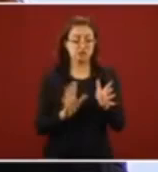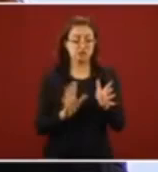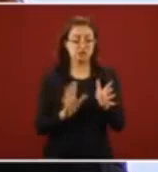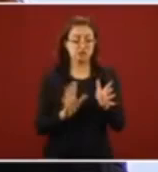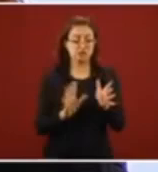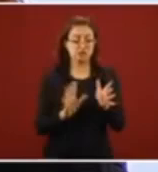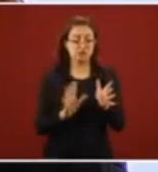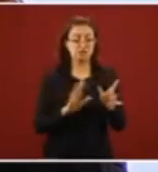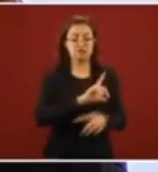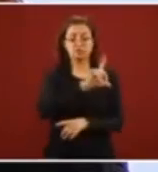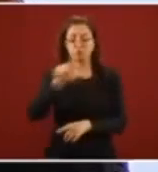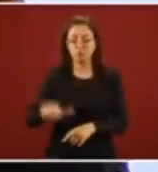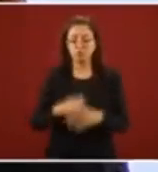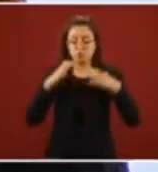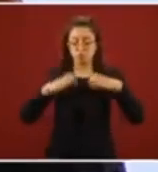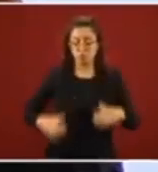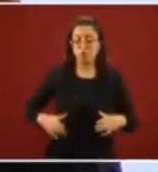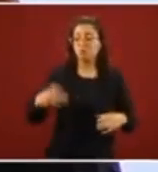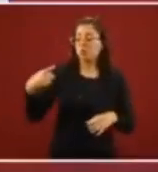their last respect.